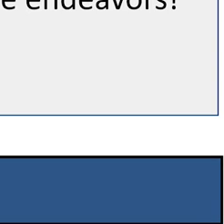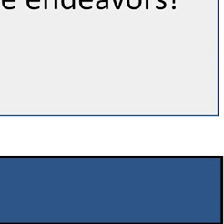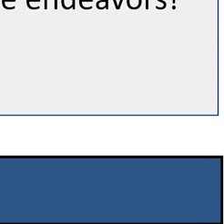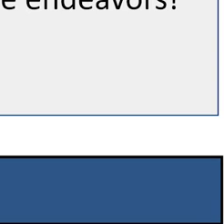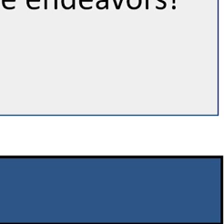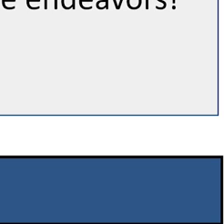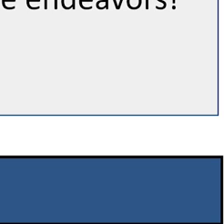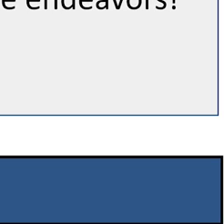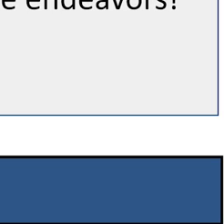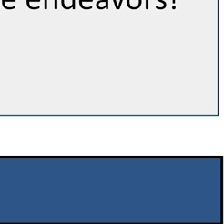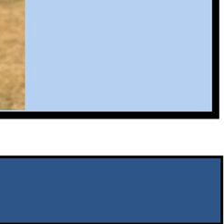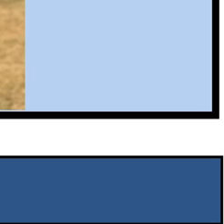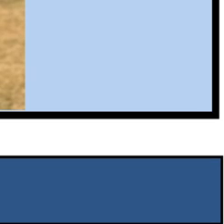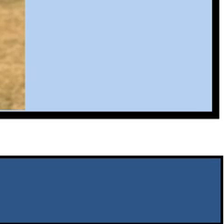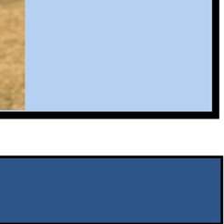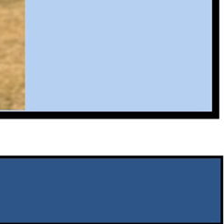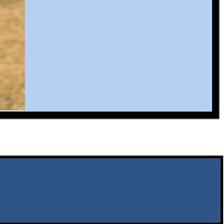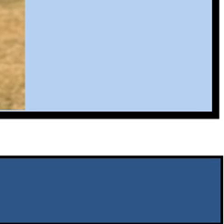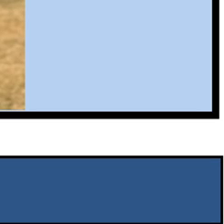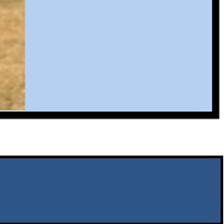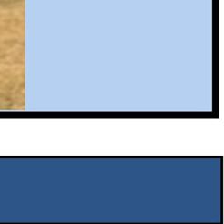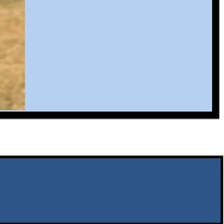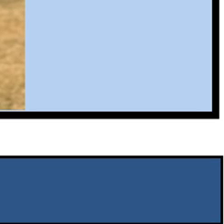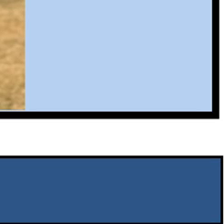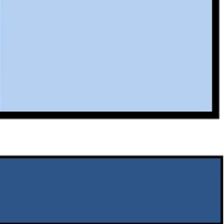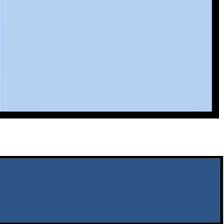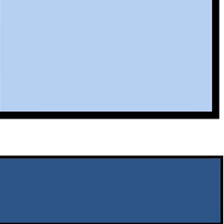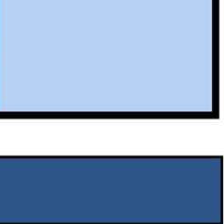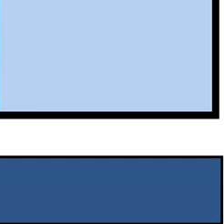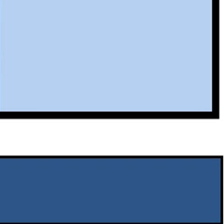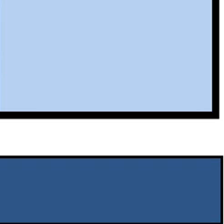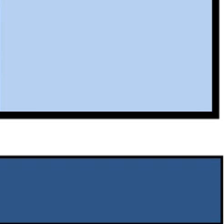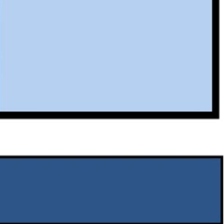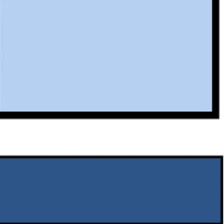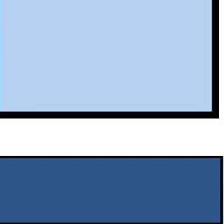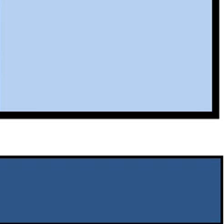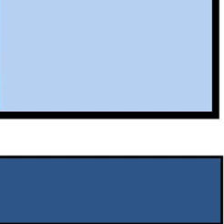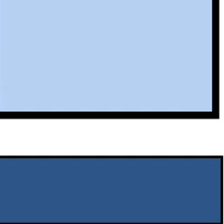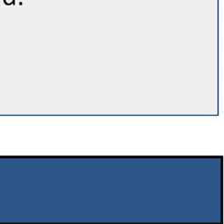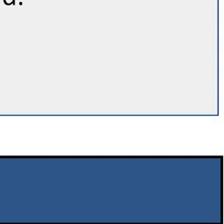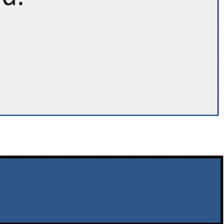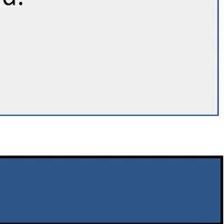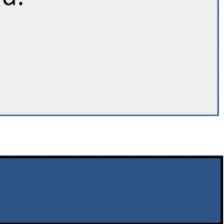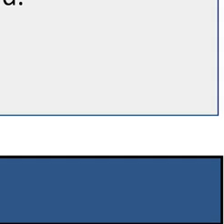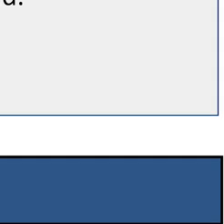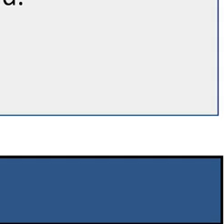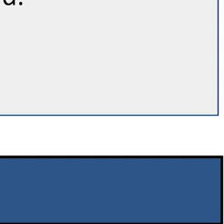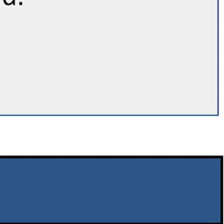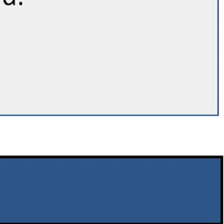Gephardt. Wade Keys. Rachel Farley. Rosemary